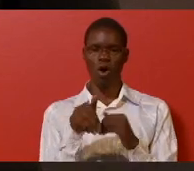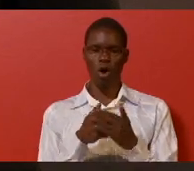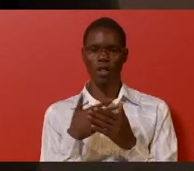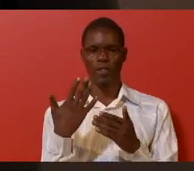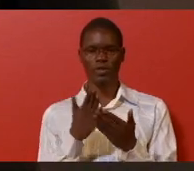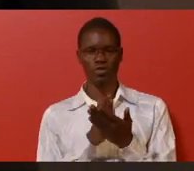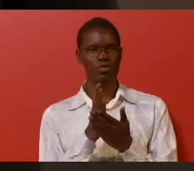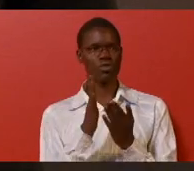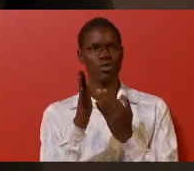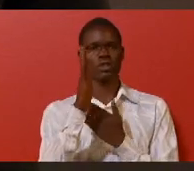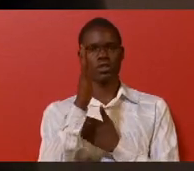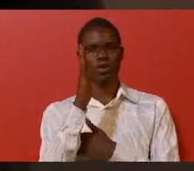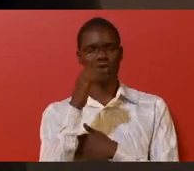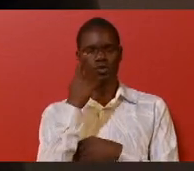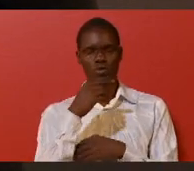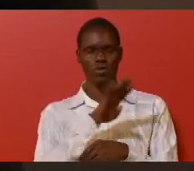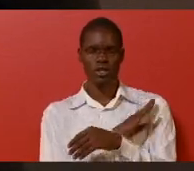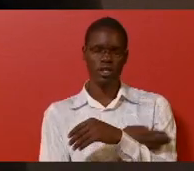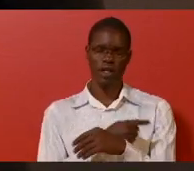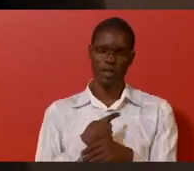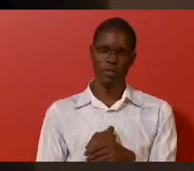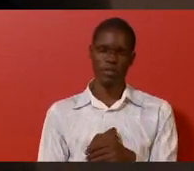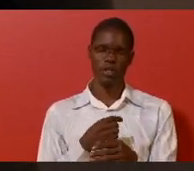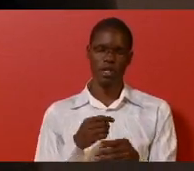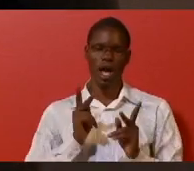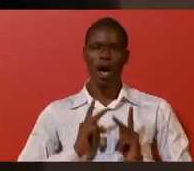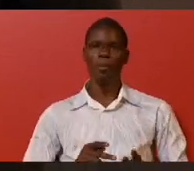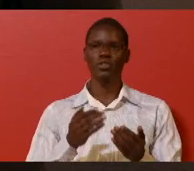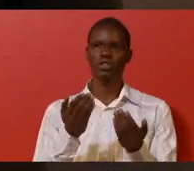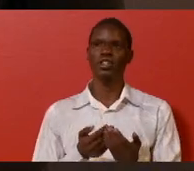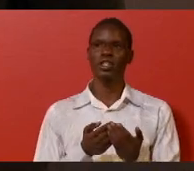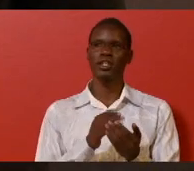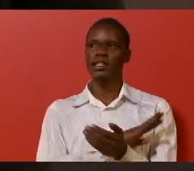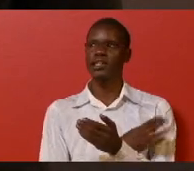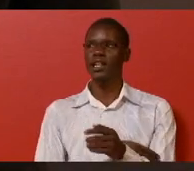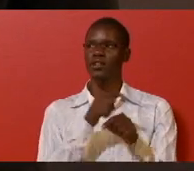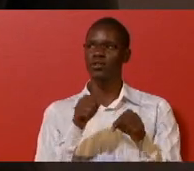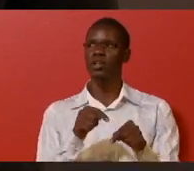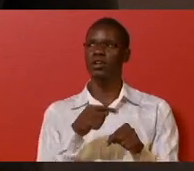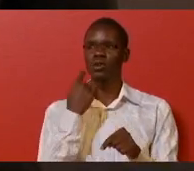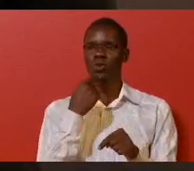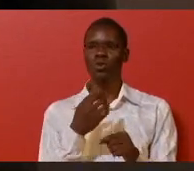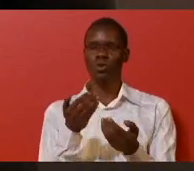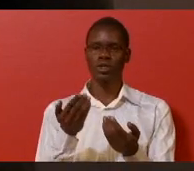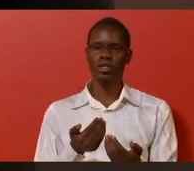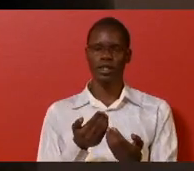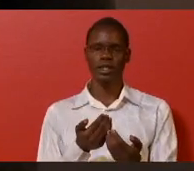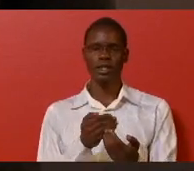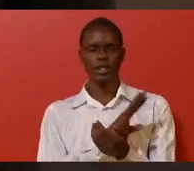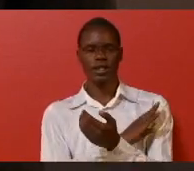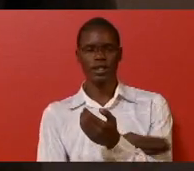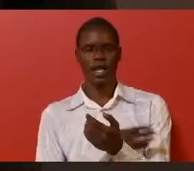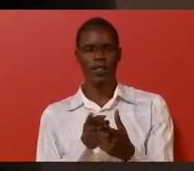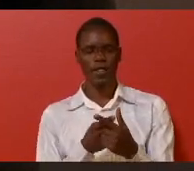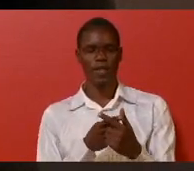through Christ who strengthens me. Somebody needs strength today. Somebody needs to be strengthened so that their marriage could be better, so that